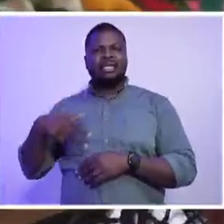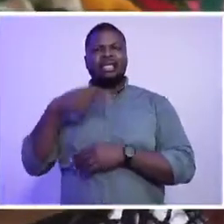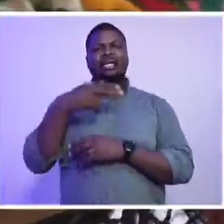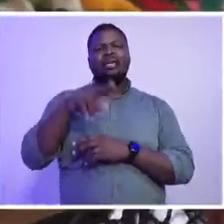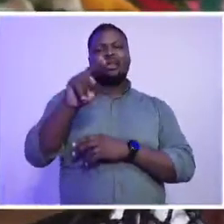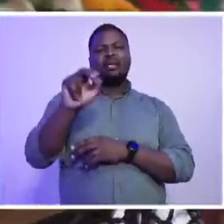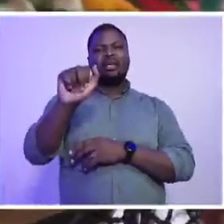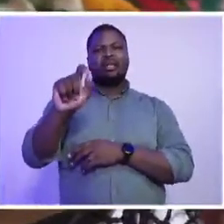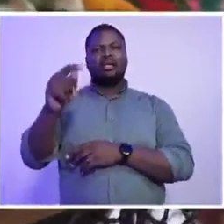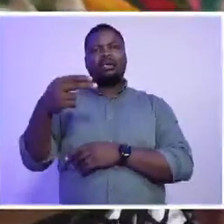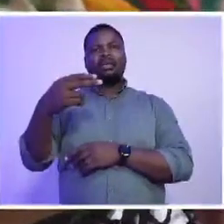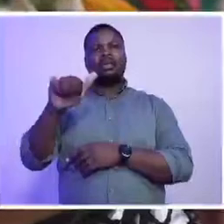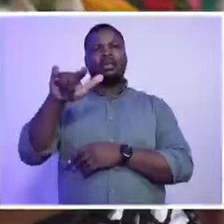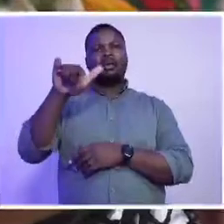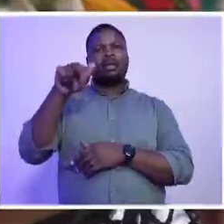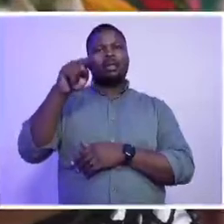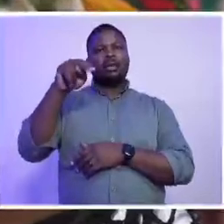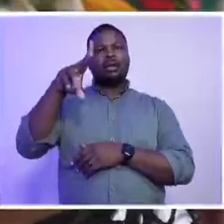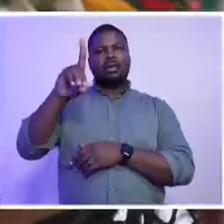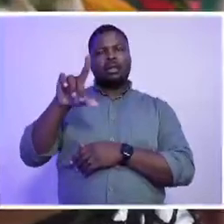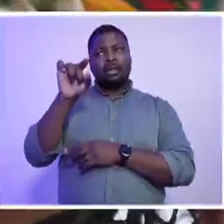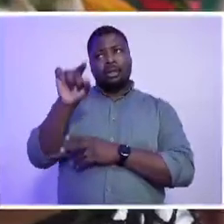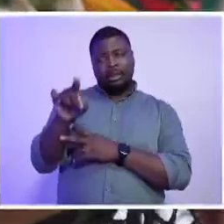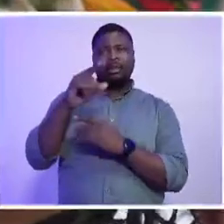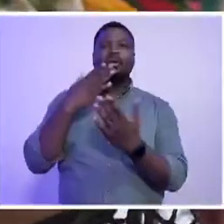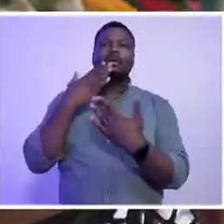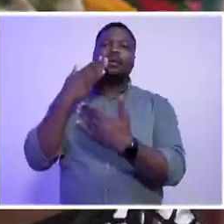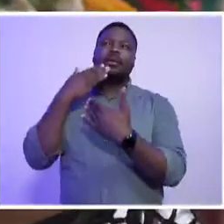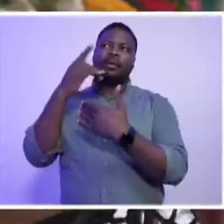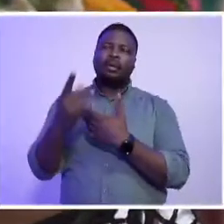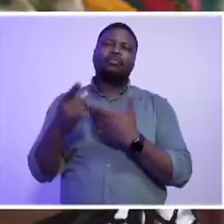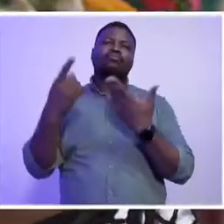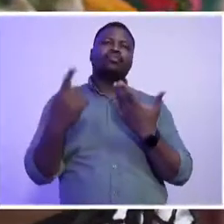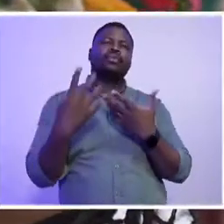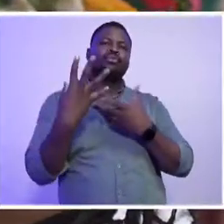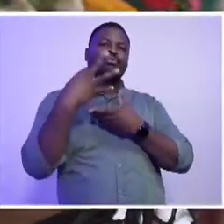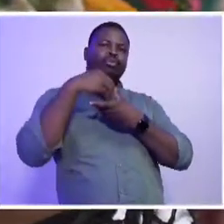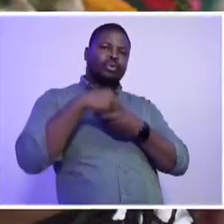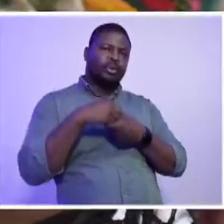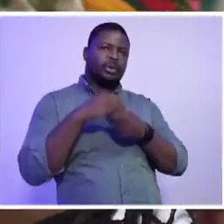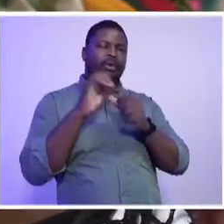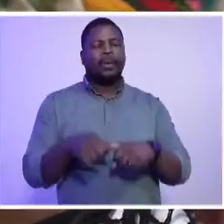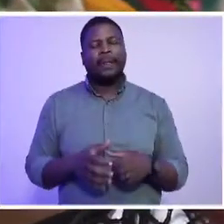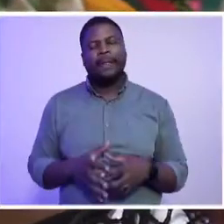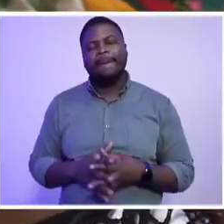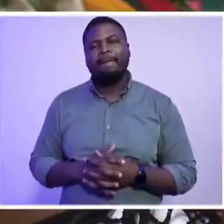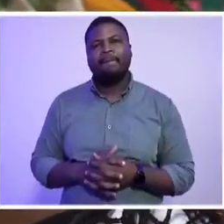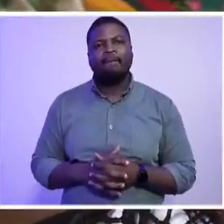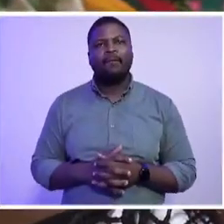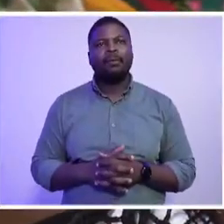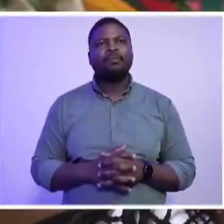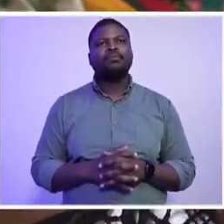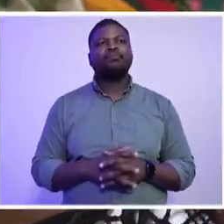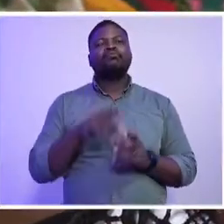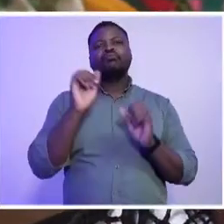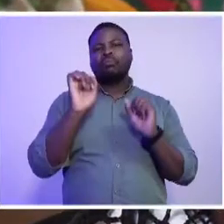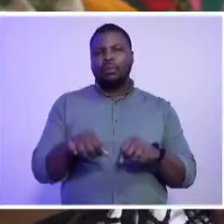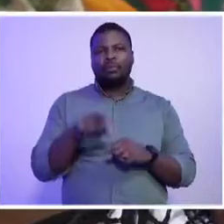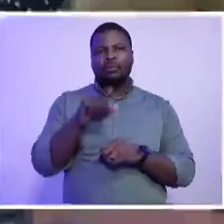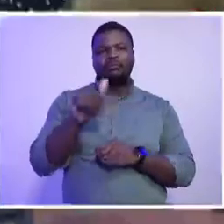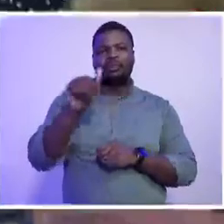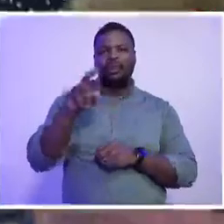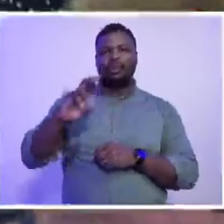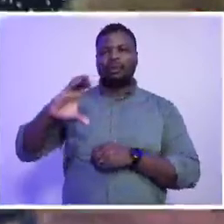take a moment to really acknowledge and thank them for being with us. Of course, my colleagues from the